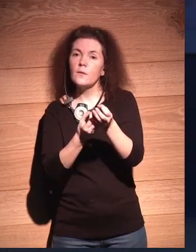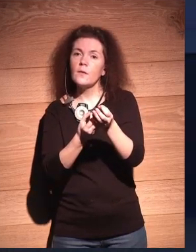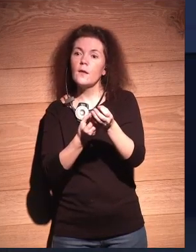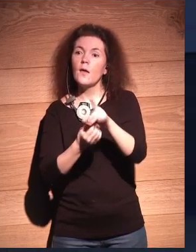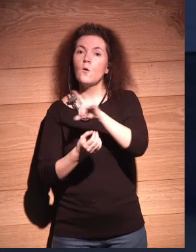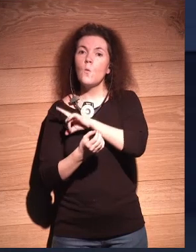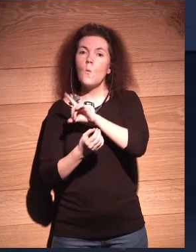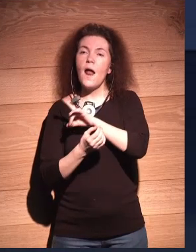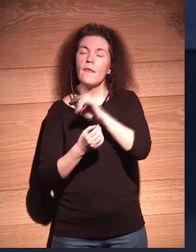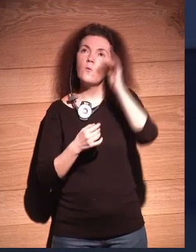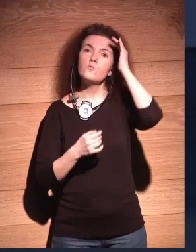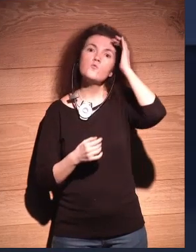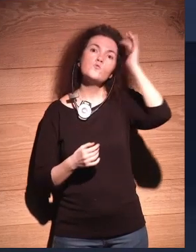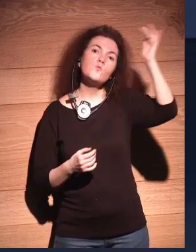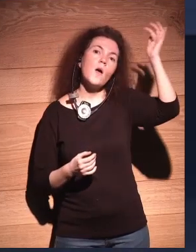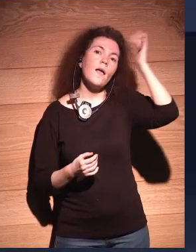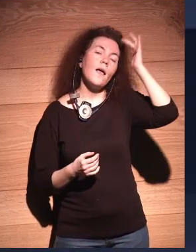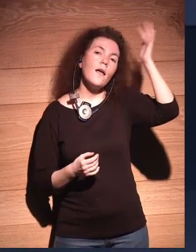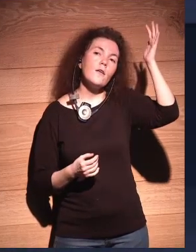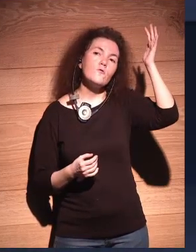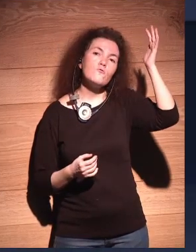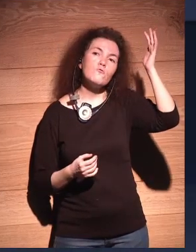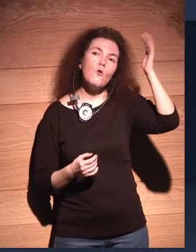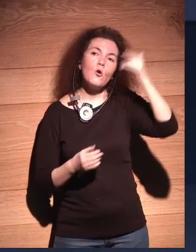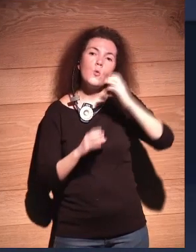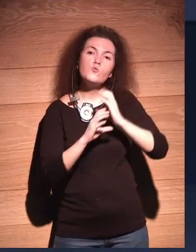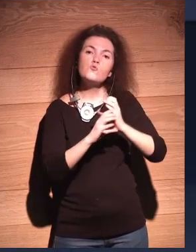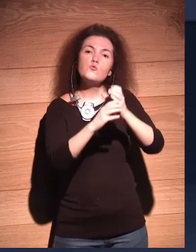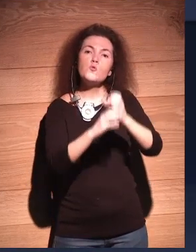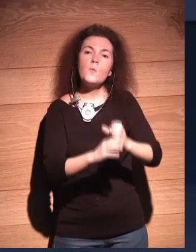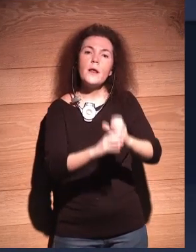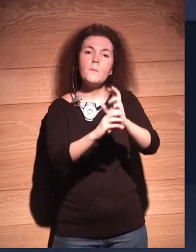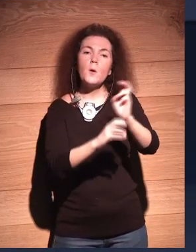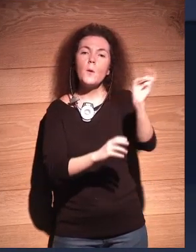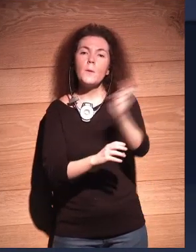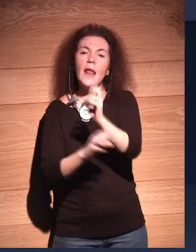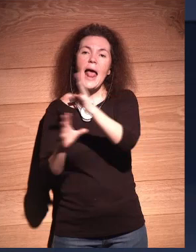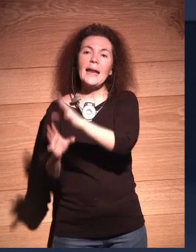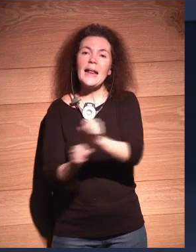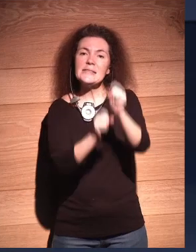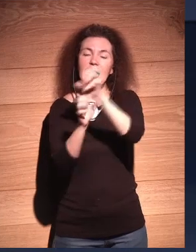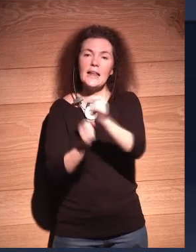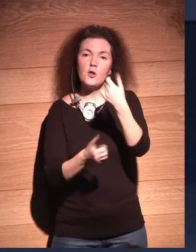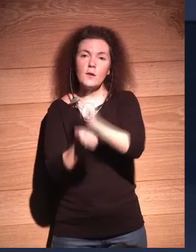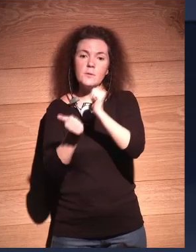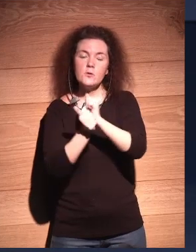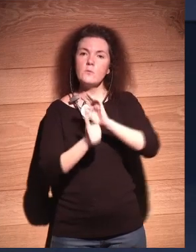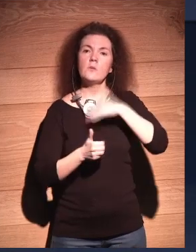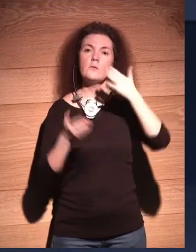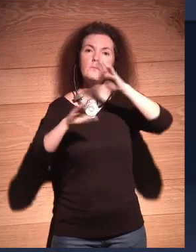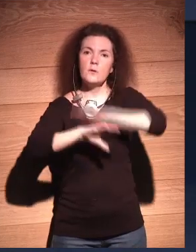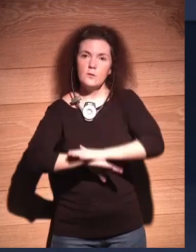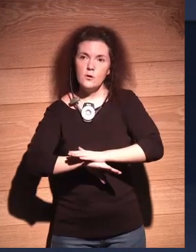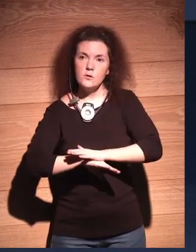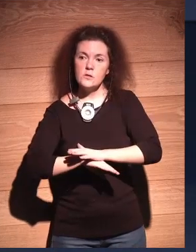a dream that a submarine came to rescue all the prisoners. And the next night, the American army